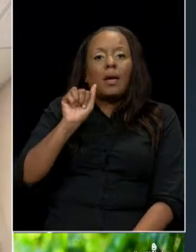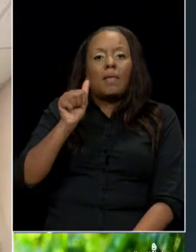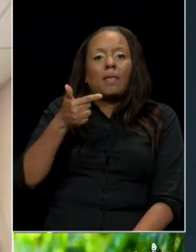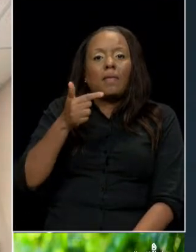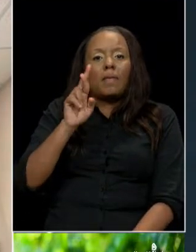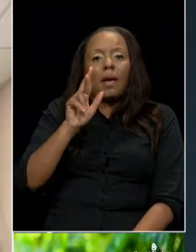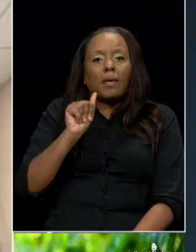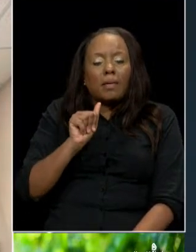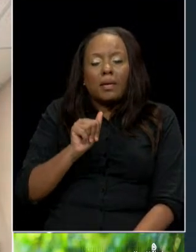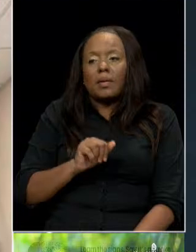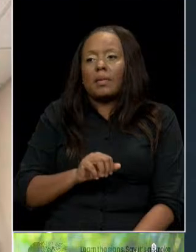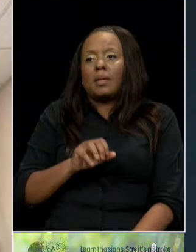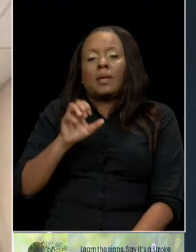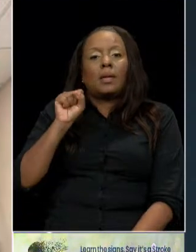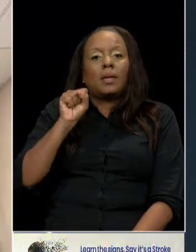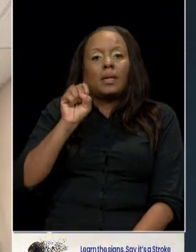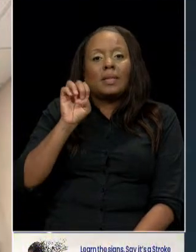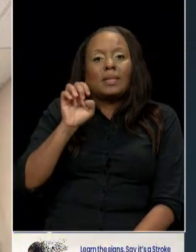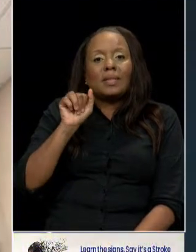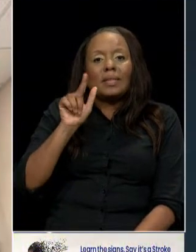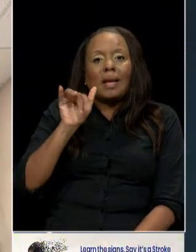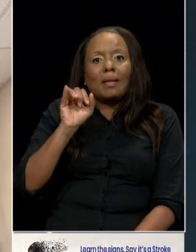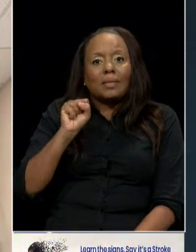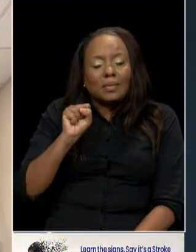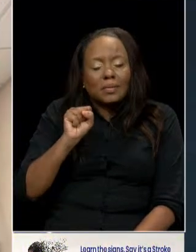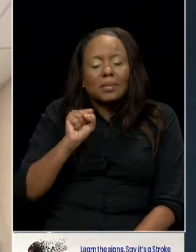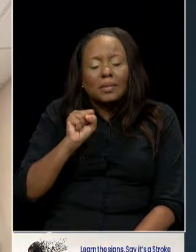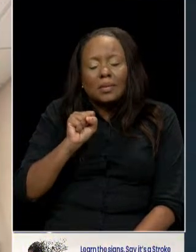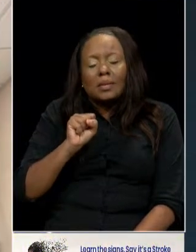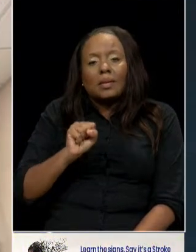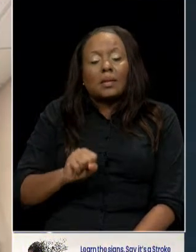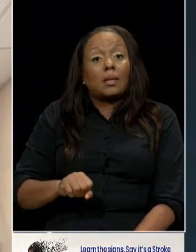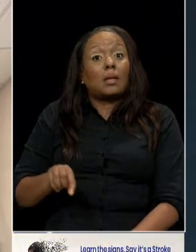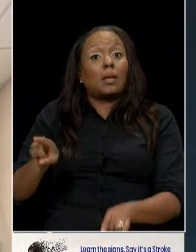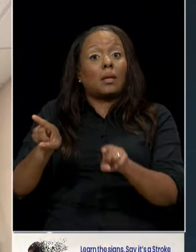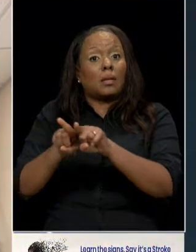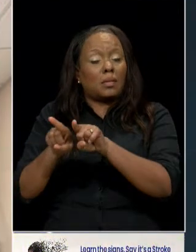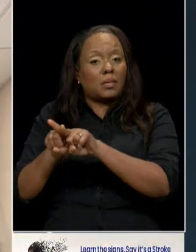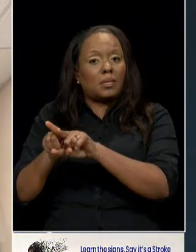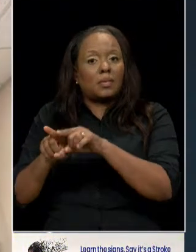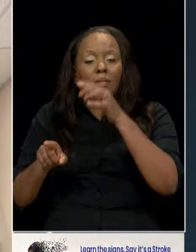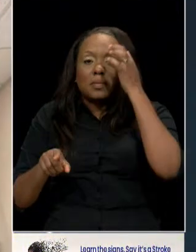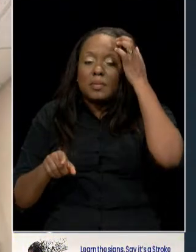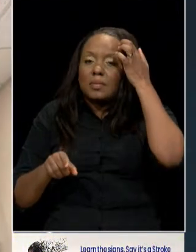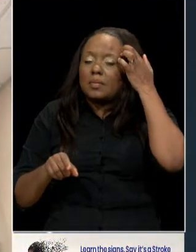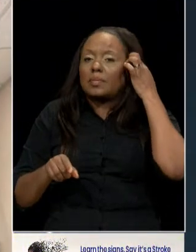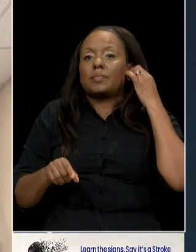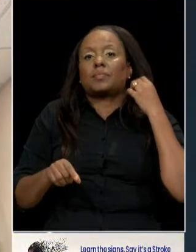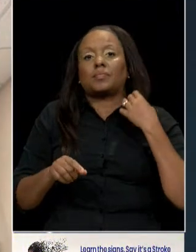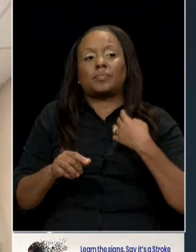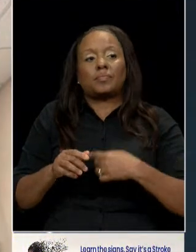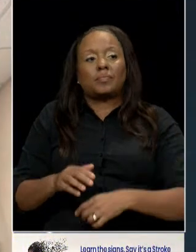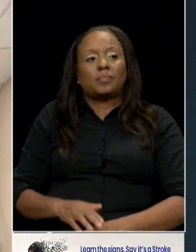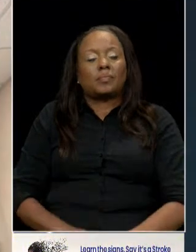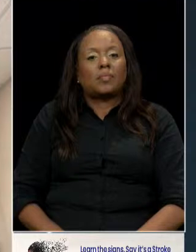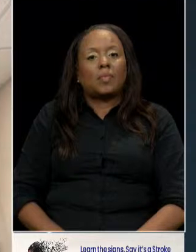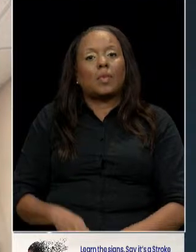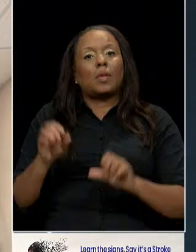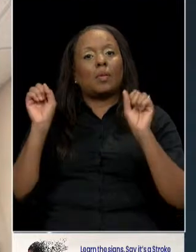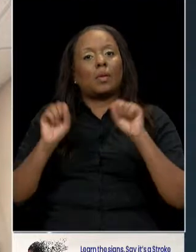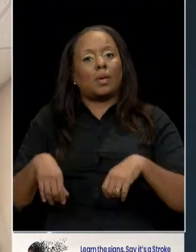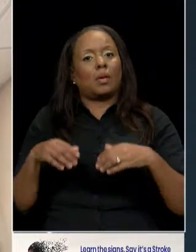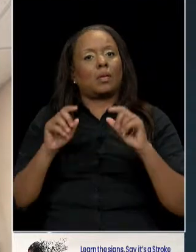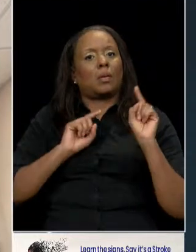about, tadalafil. And also I will really touch on this point in time, as well as the overly competent medications,